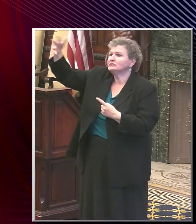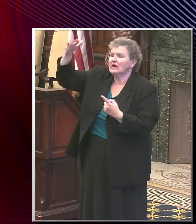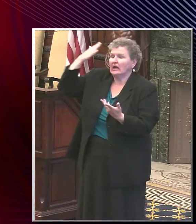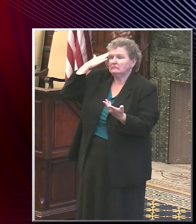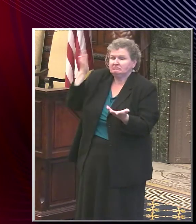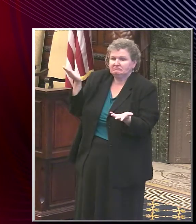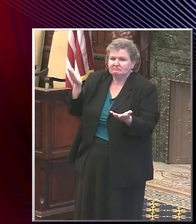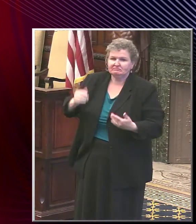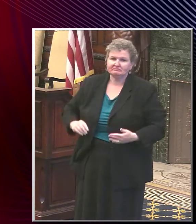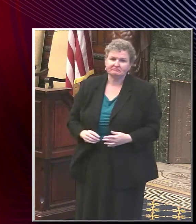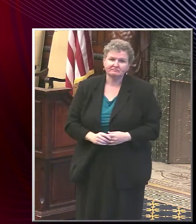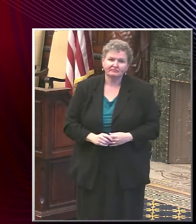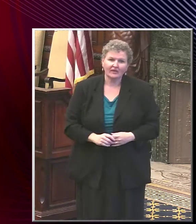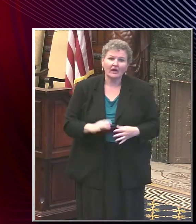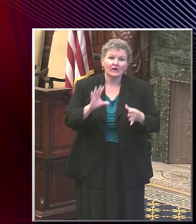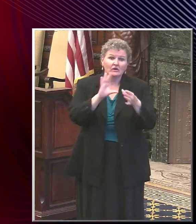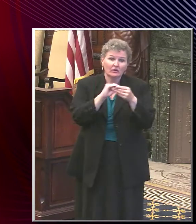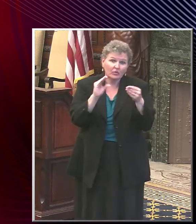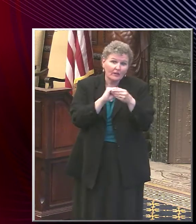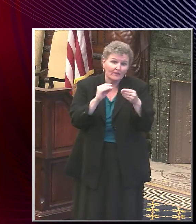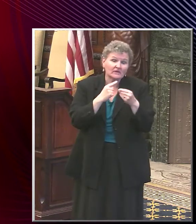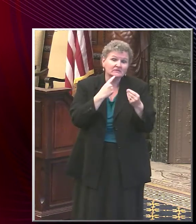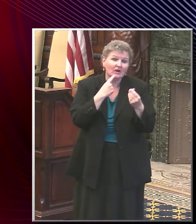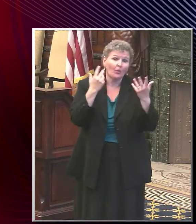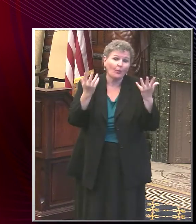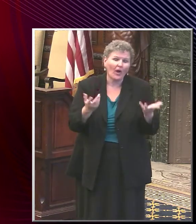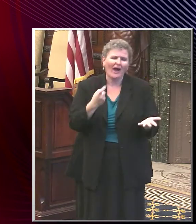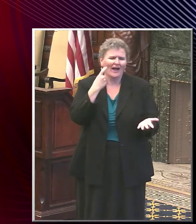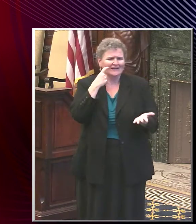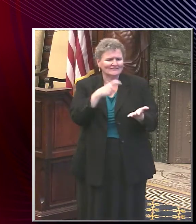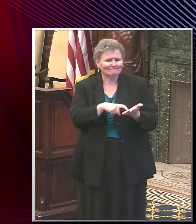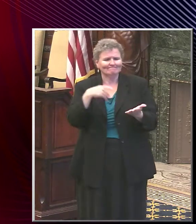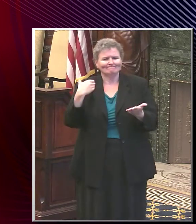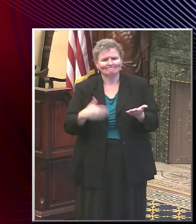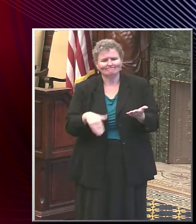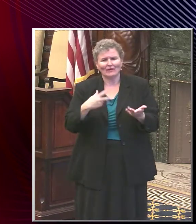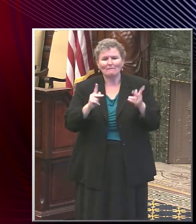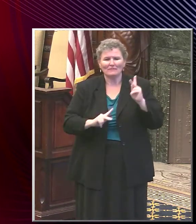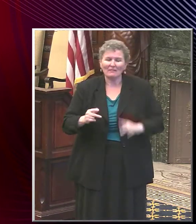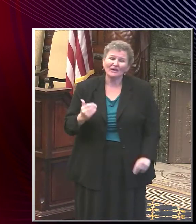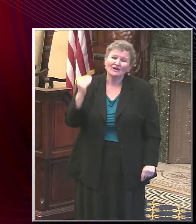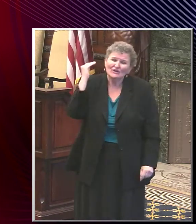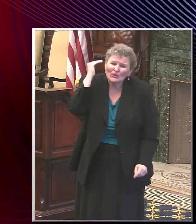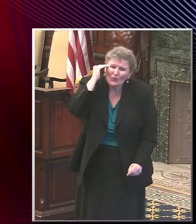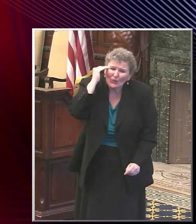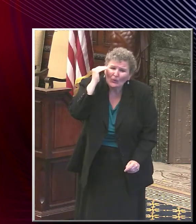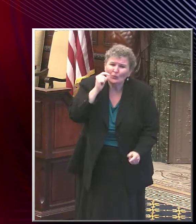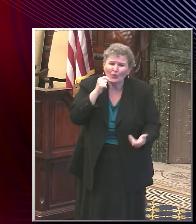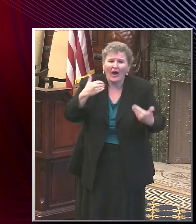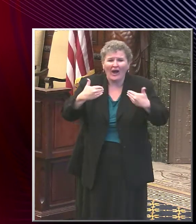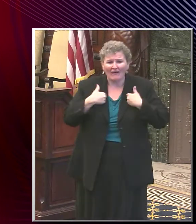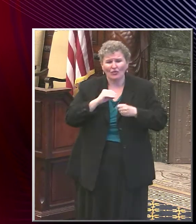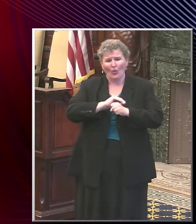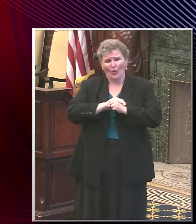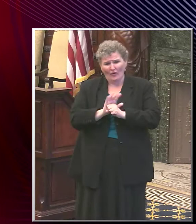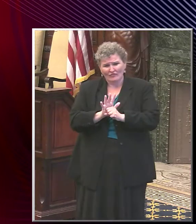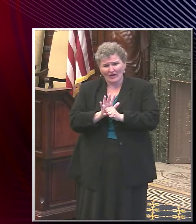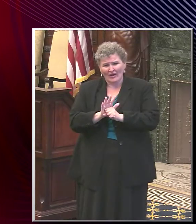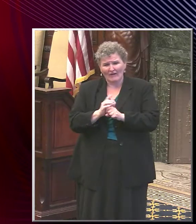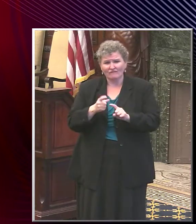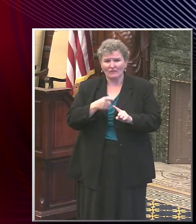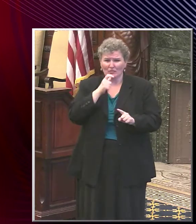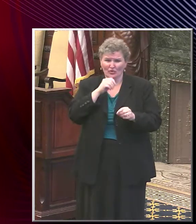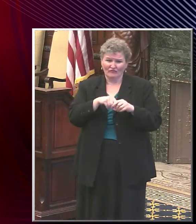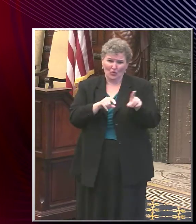me is that recognized exposure is common. Many people actually know that they're exposed to this infection, and the most common source is people's